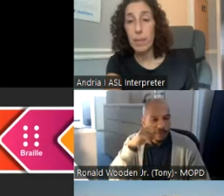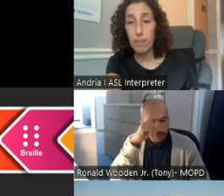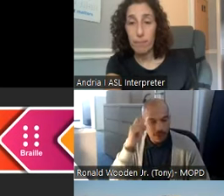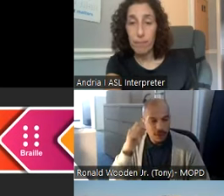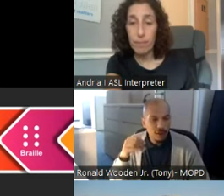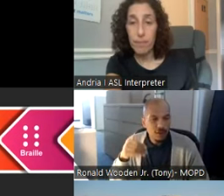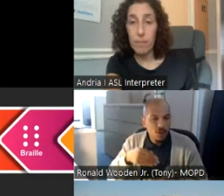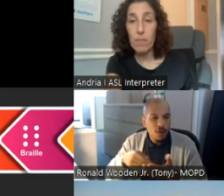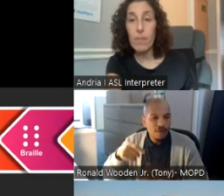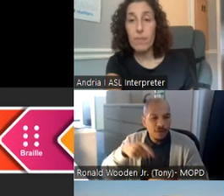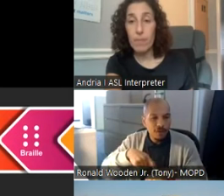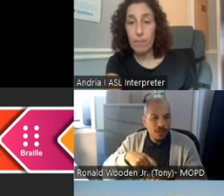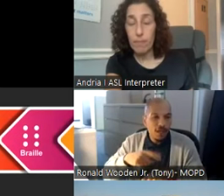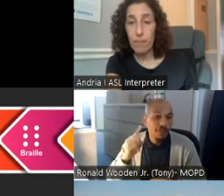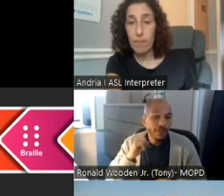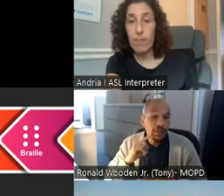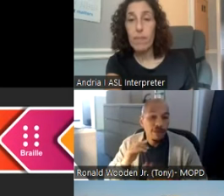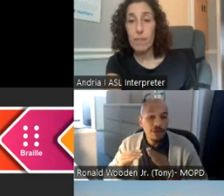mean